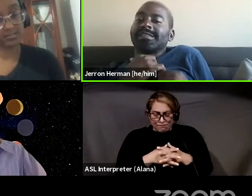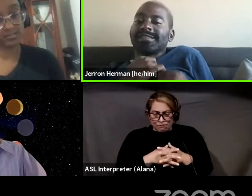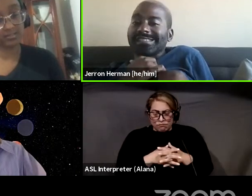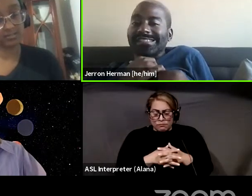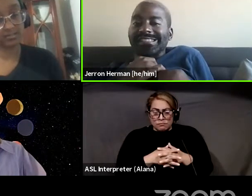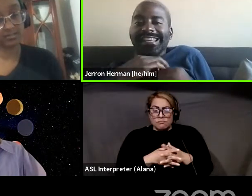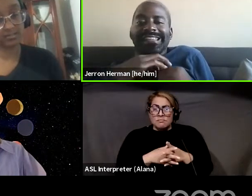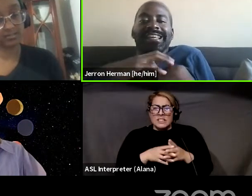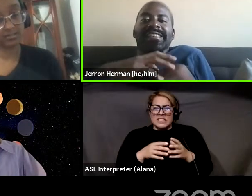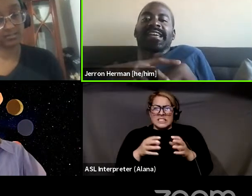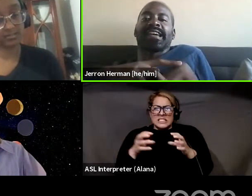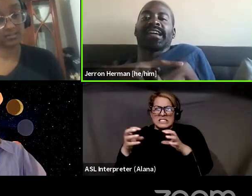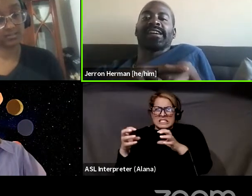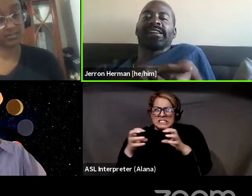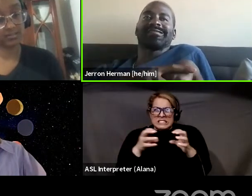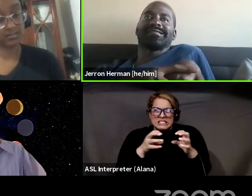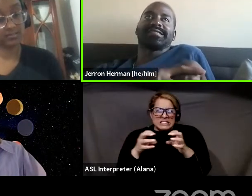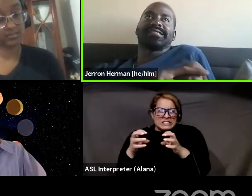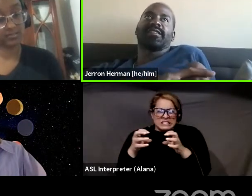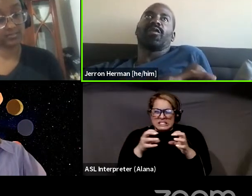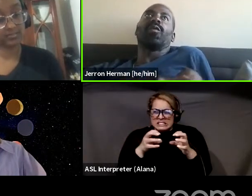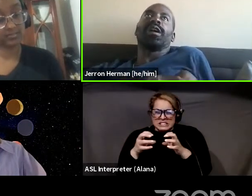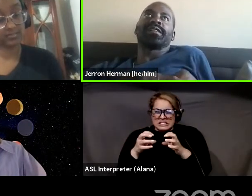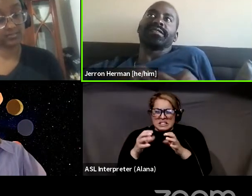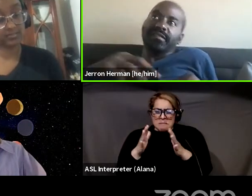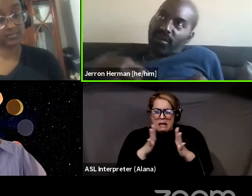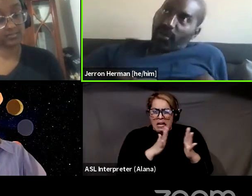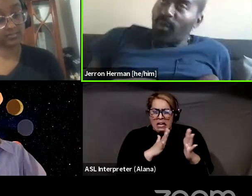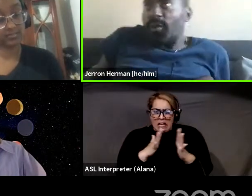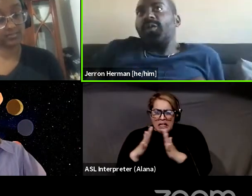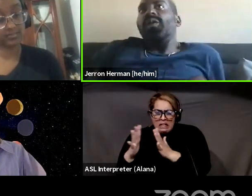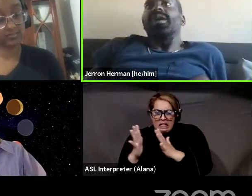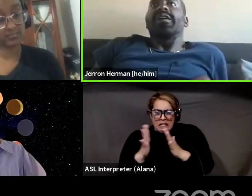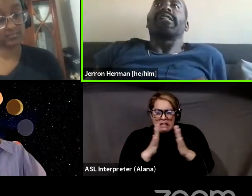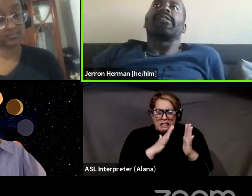are contentious in that they one